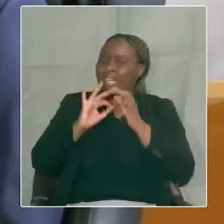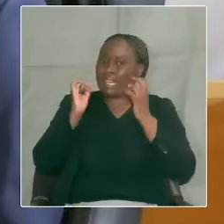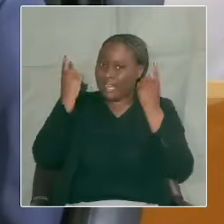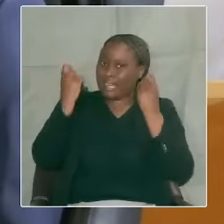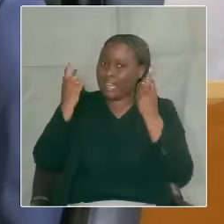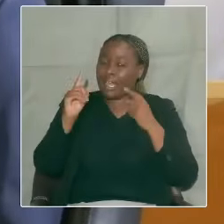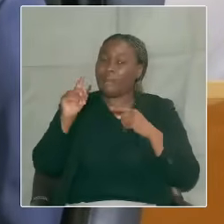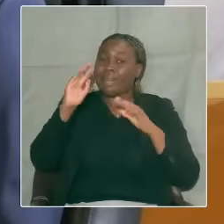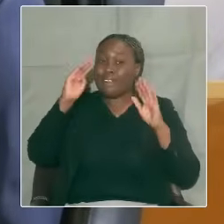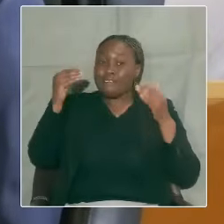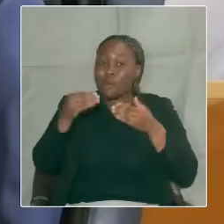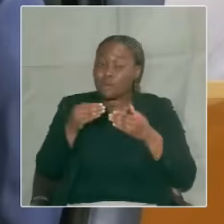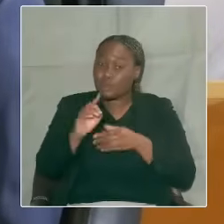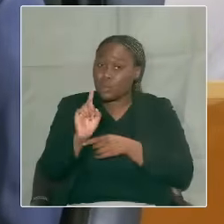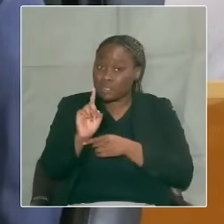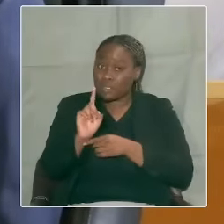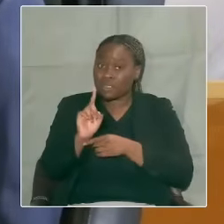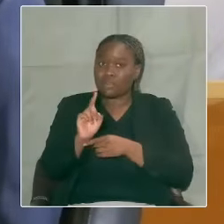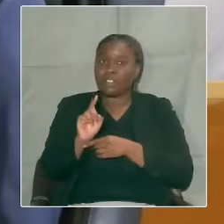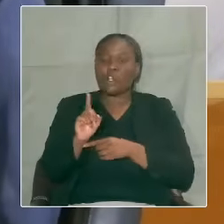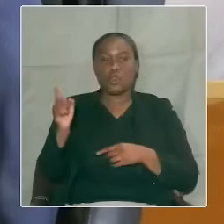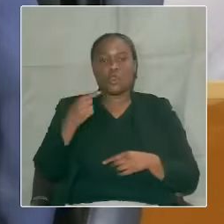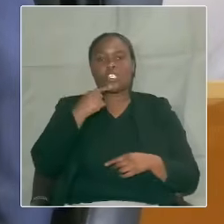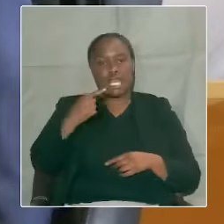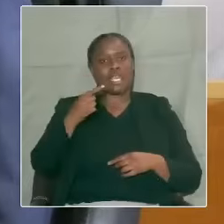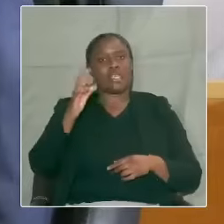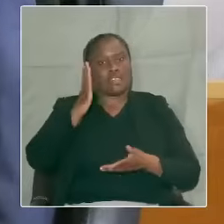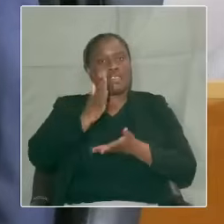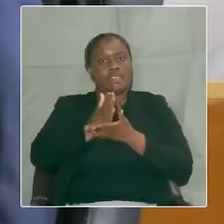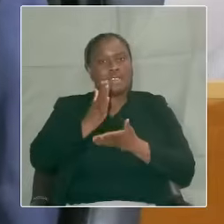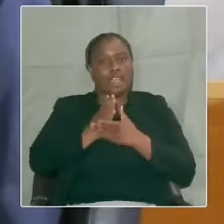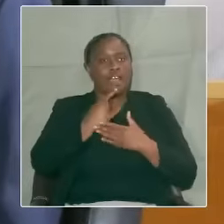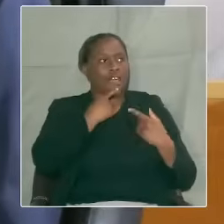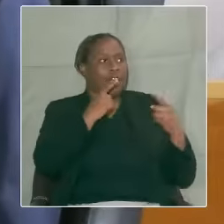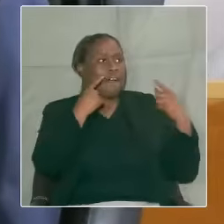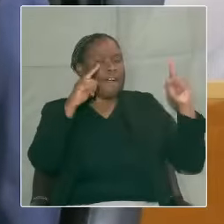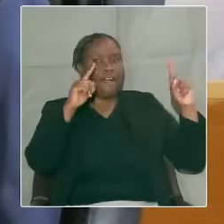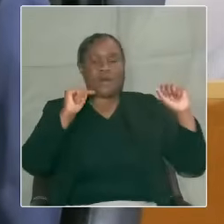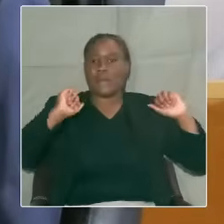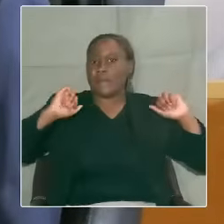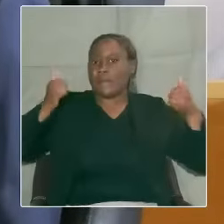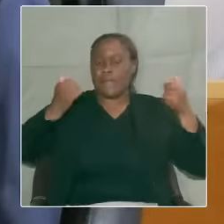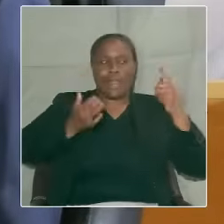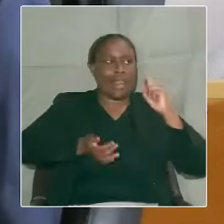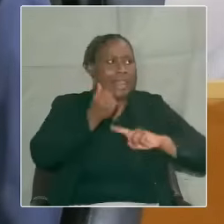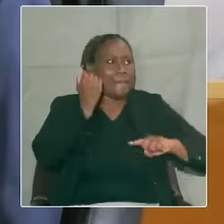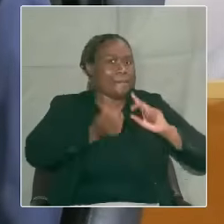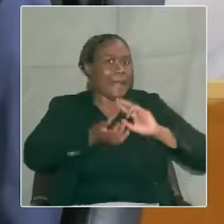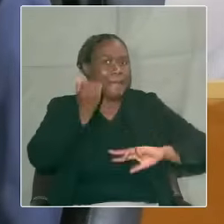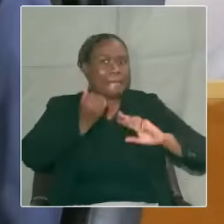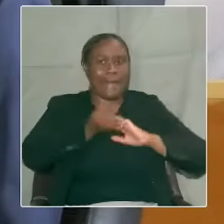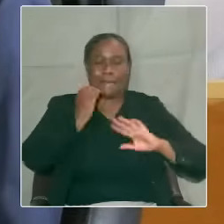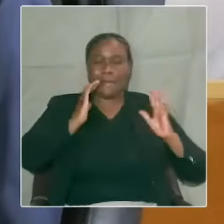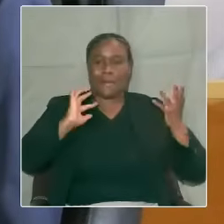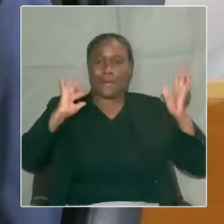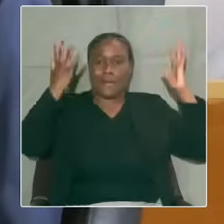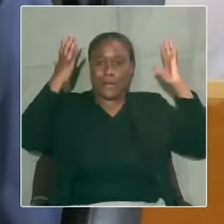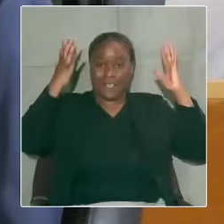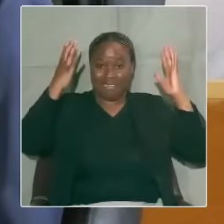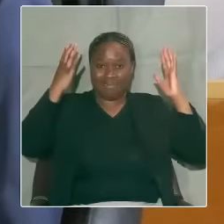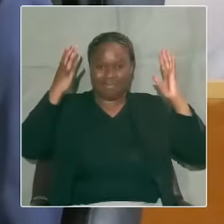I want to focus on now is the assertion that the PKTT is